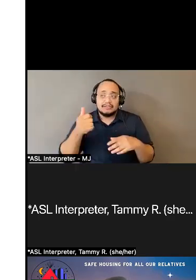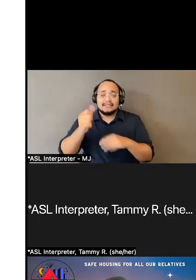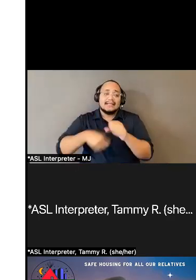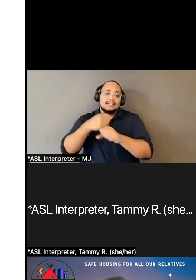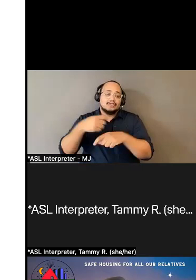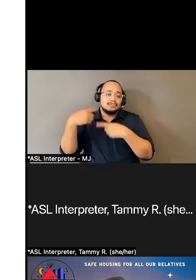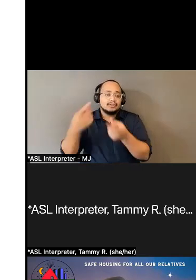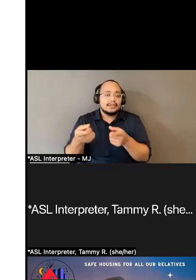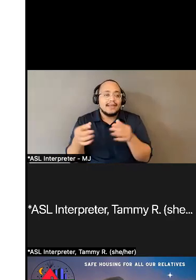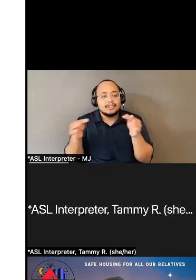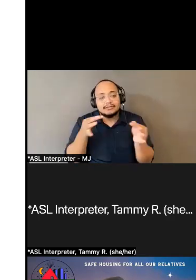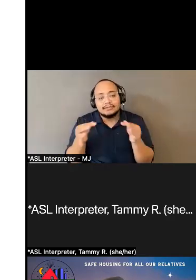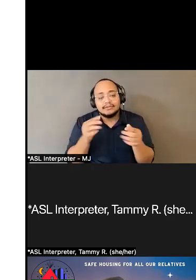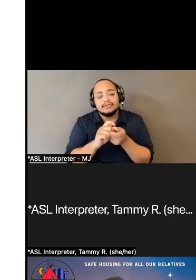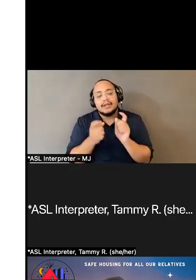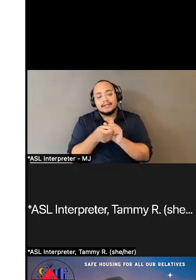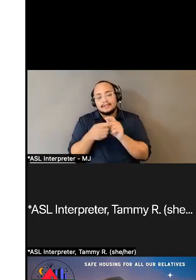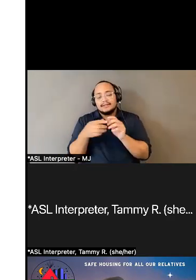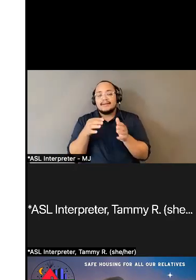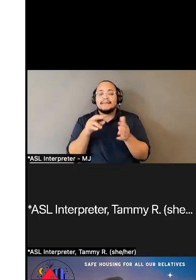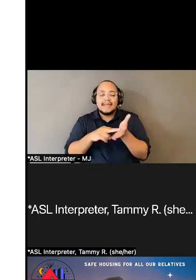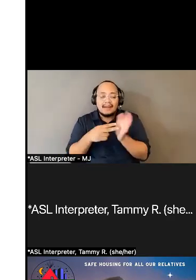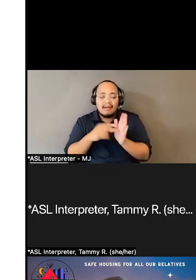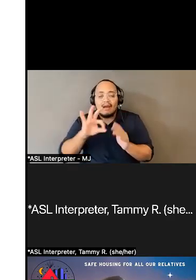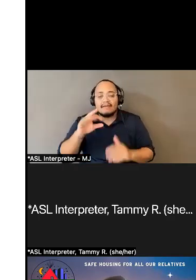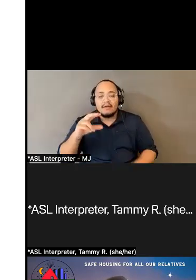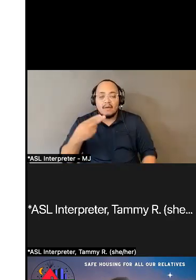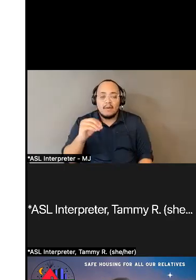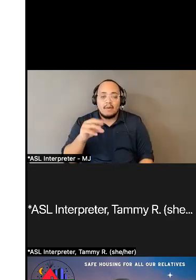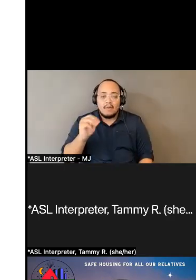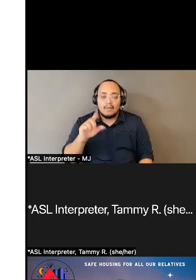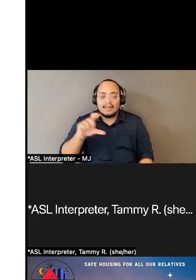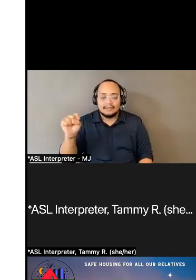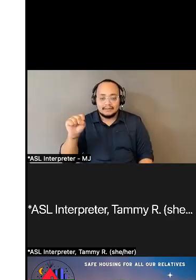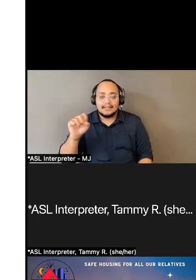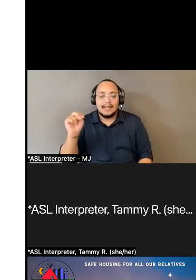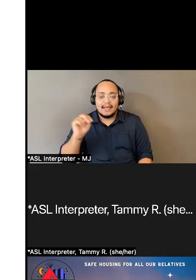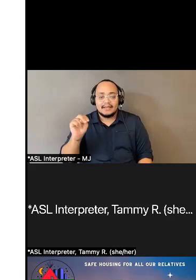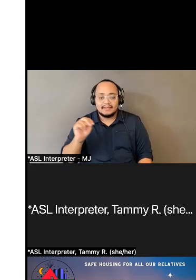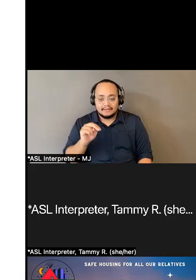change to the definition of homeless in the MVA.